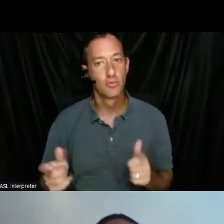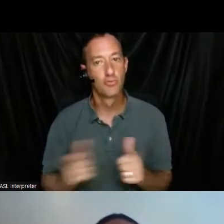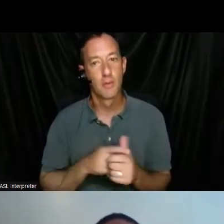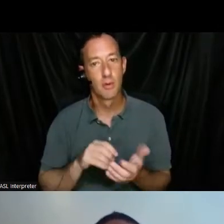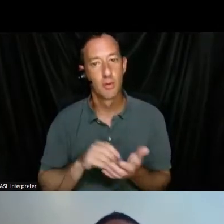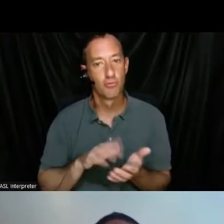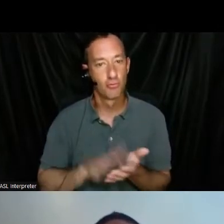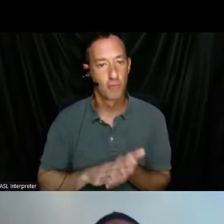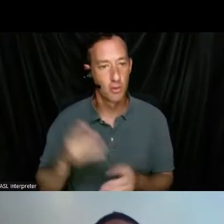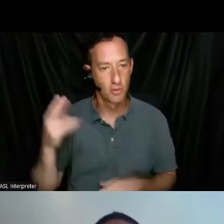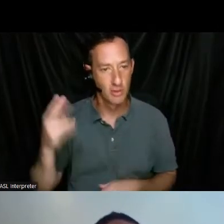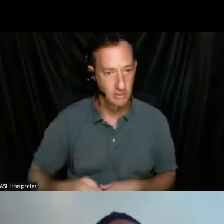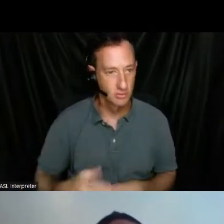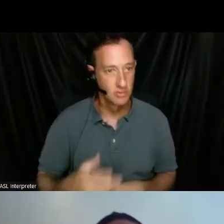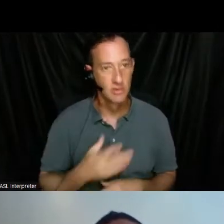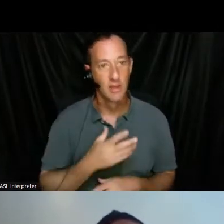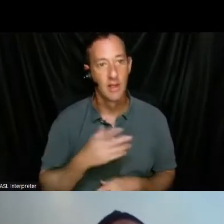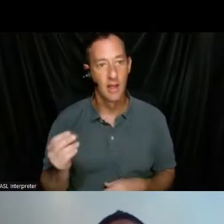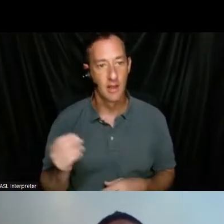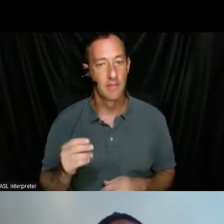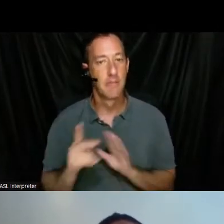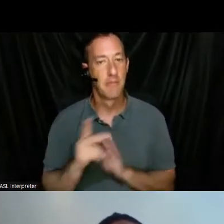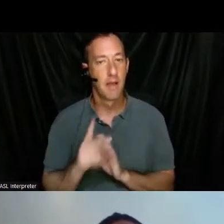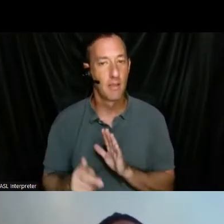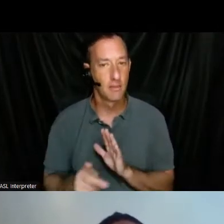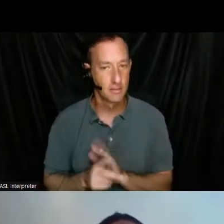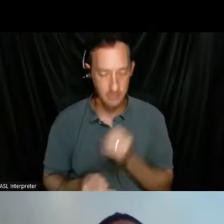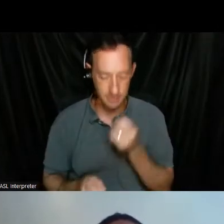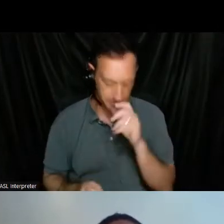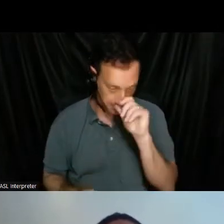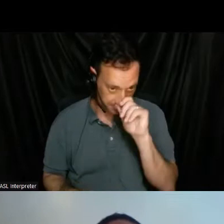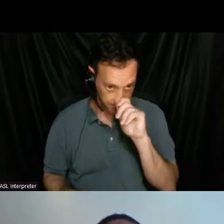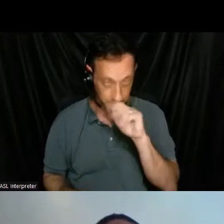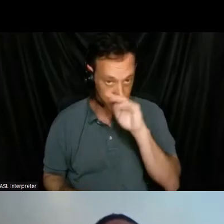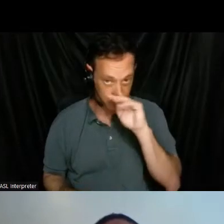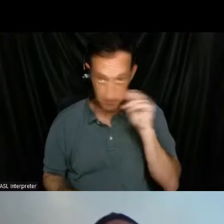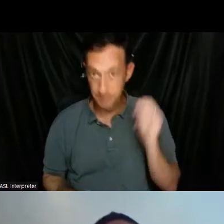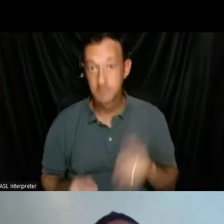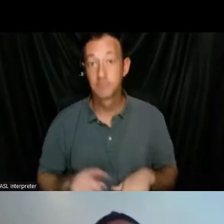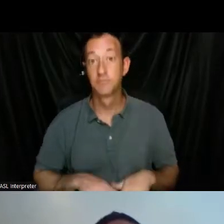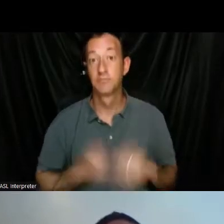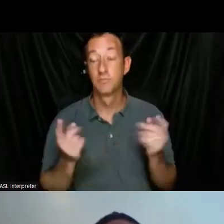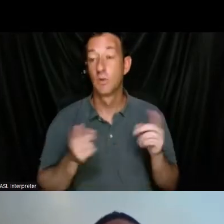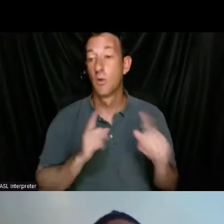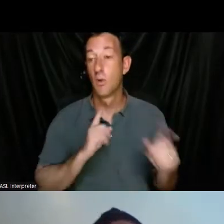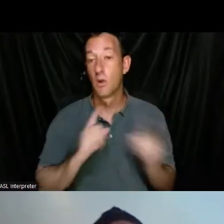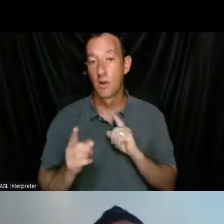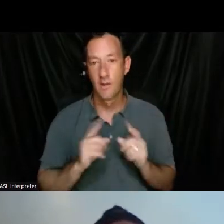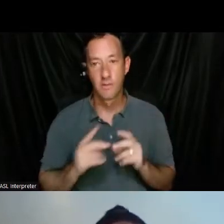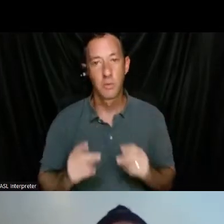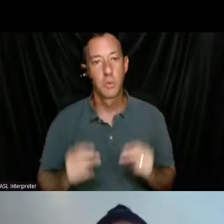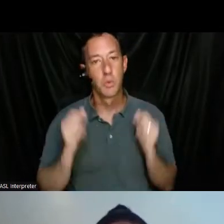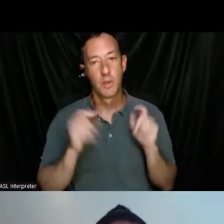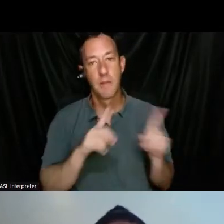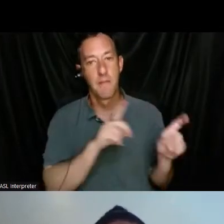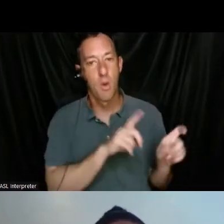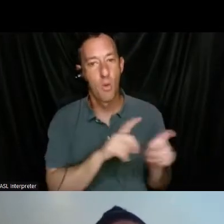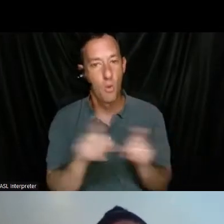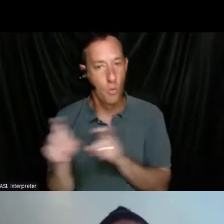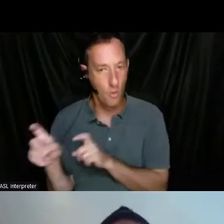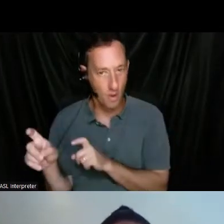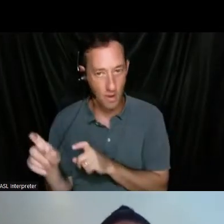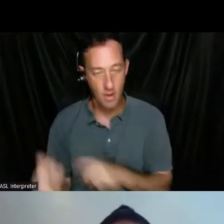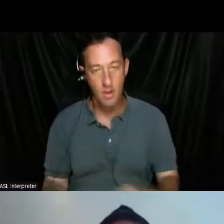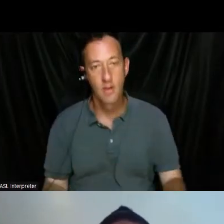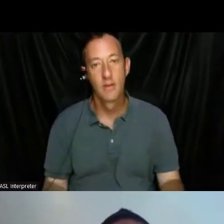history and as well as criminal records policies. So I'm going to begin the conversation with a quick poll question.